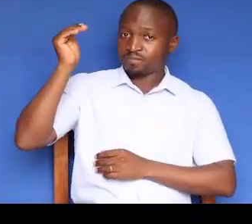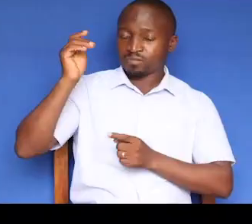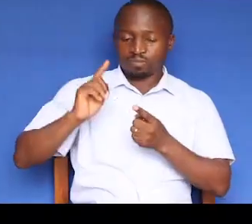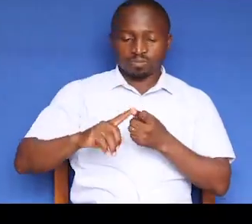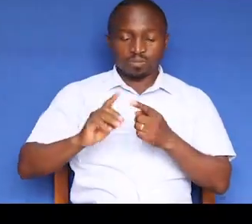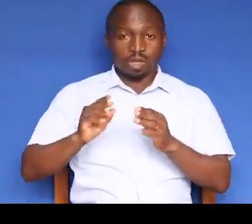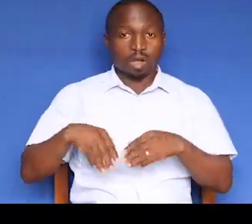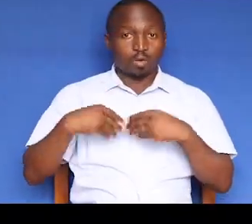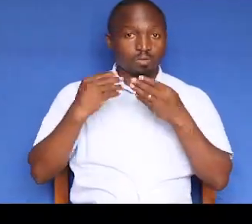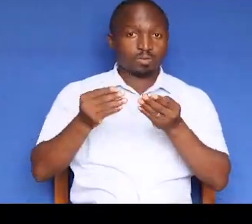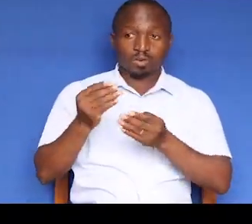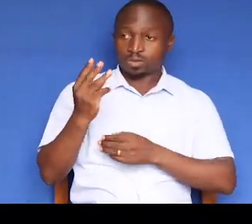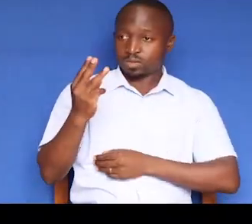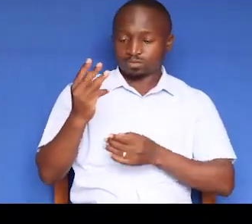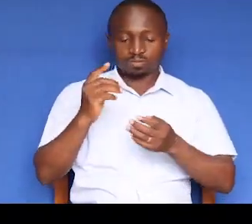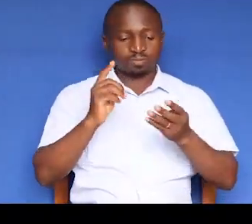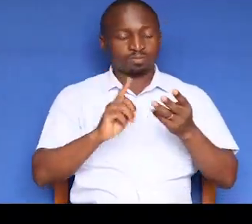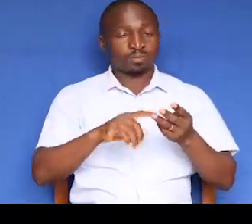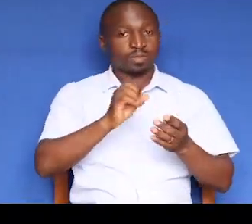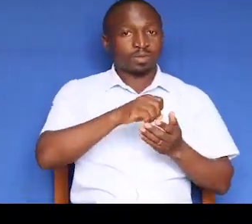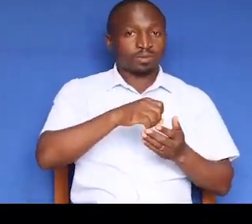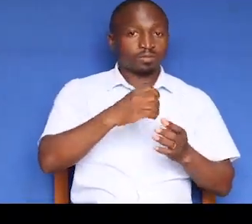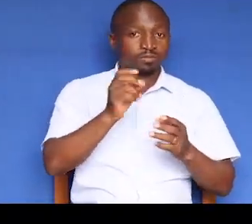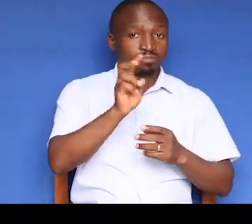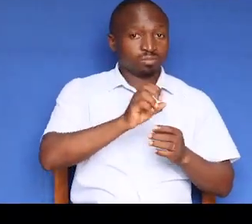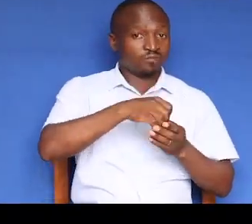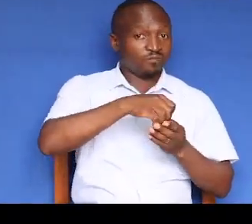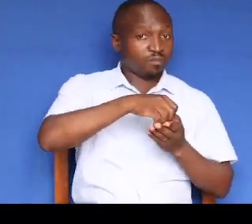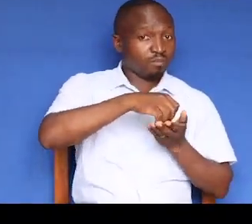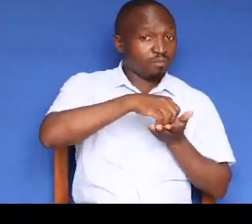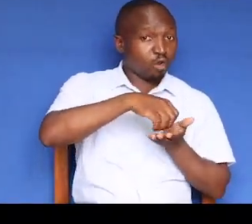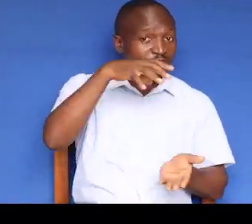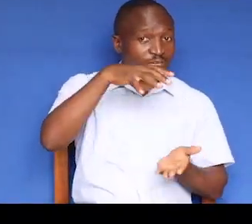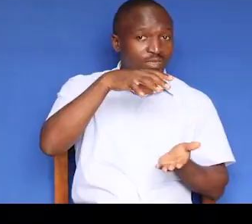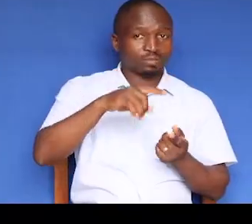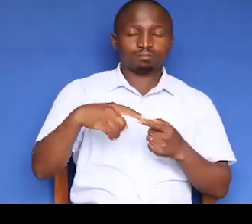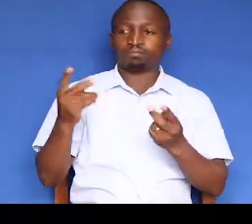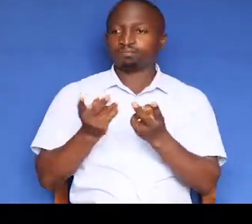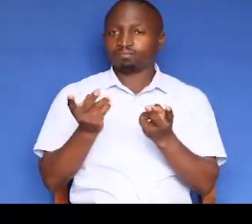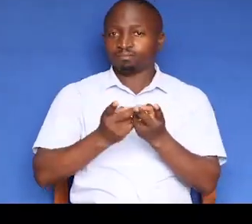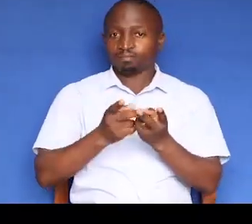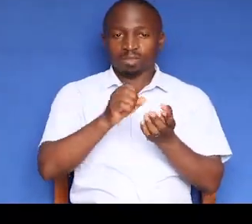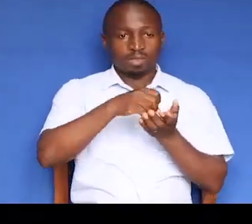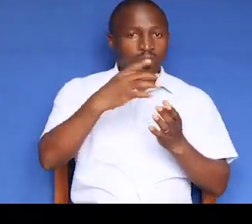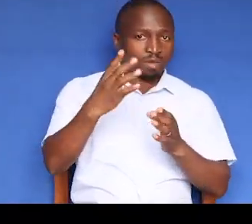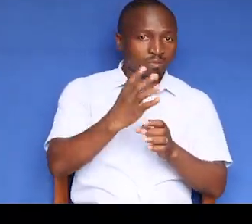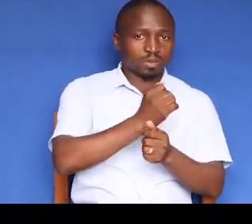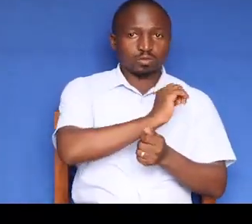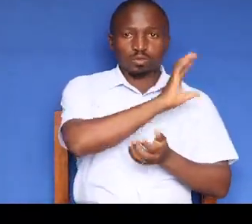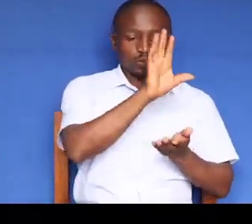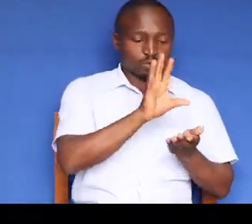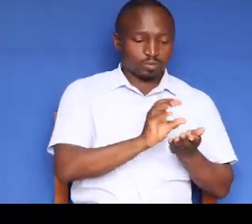output level, profit will be equal to total revenue